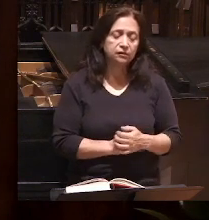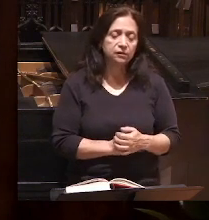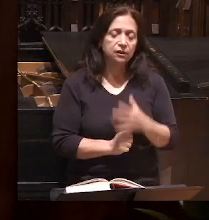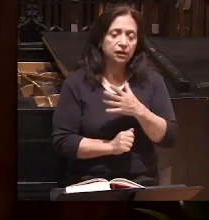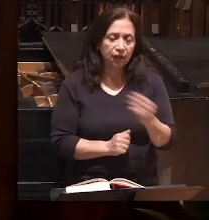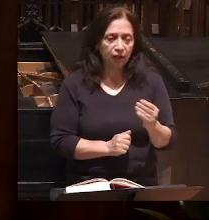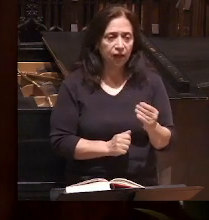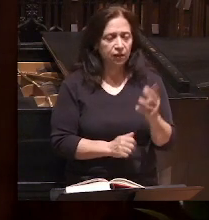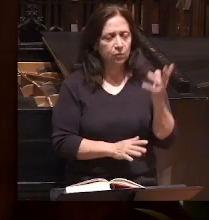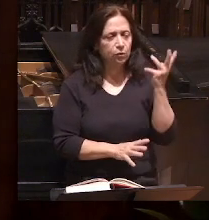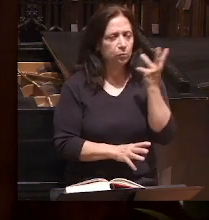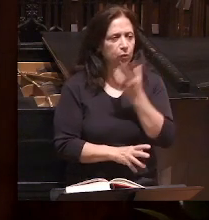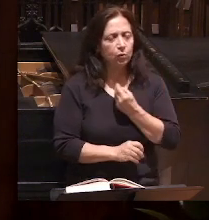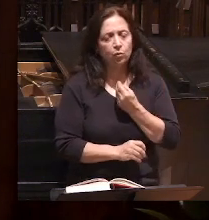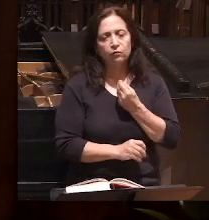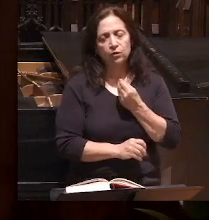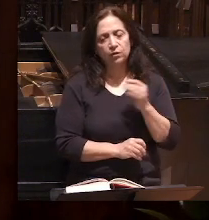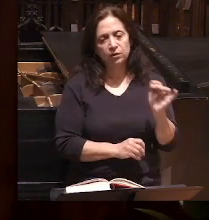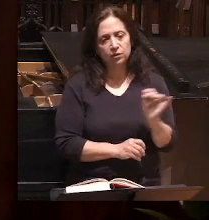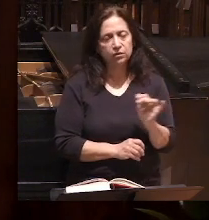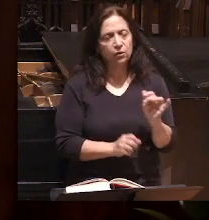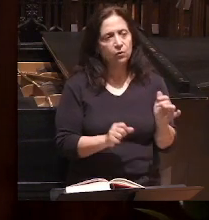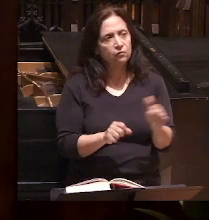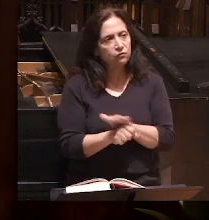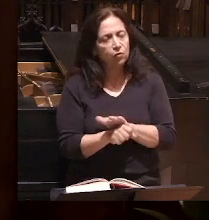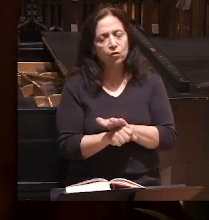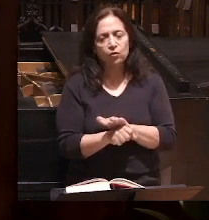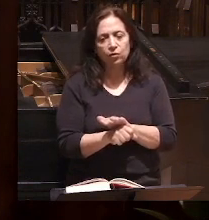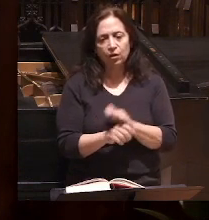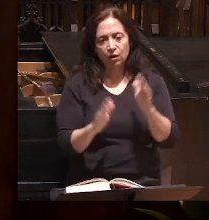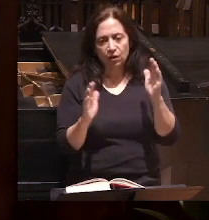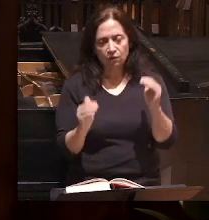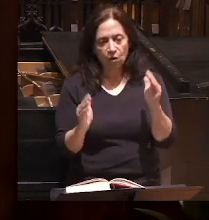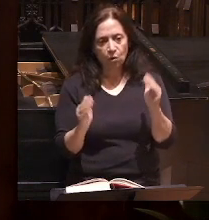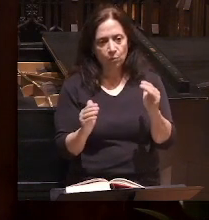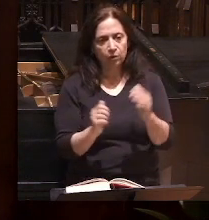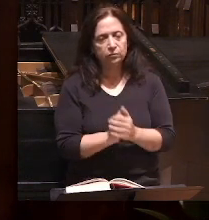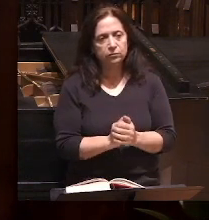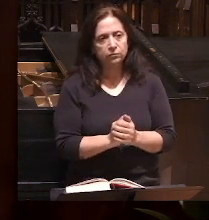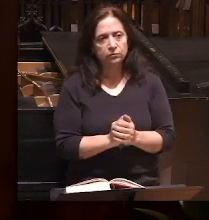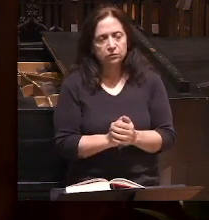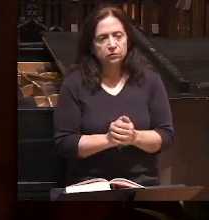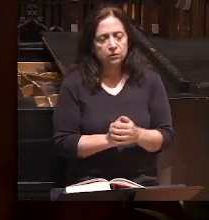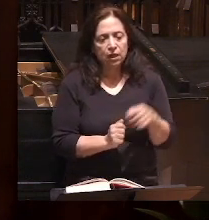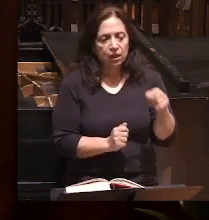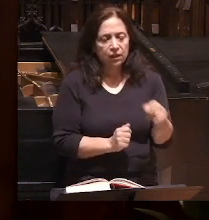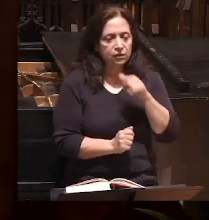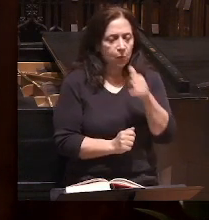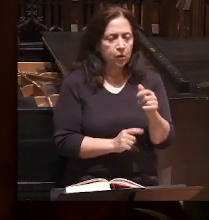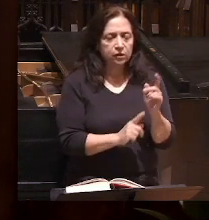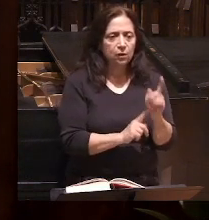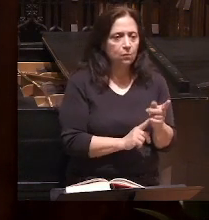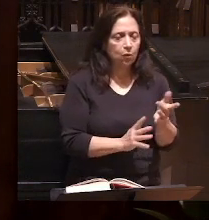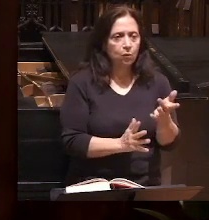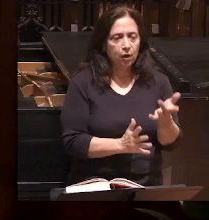And it was beautiful and so full of hope. This wasn't a